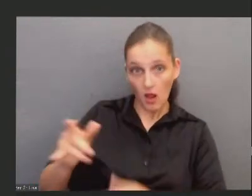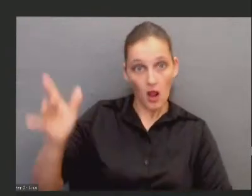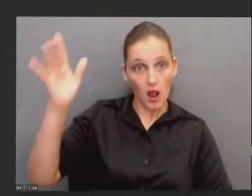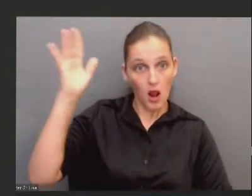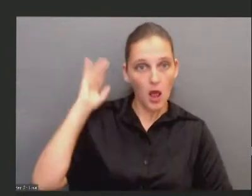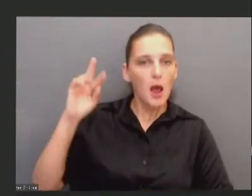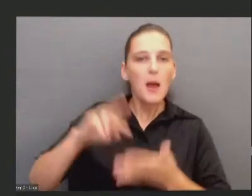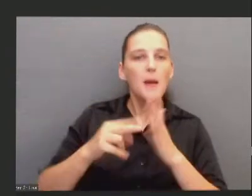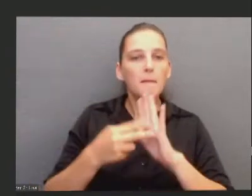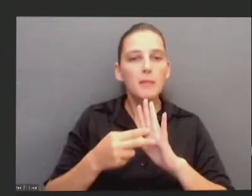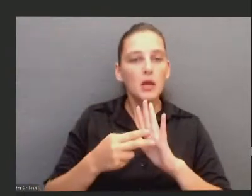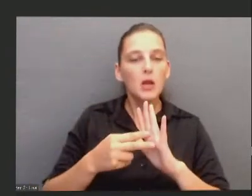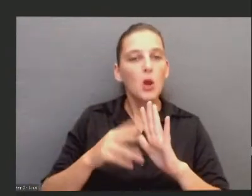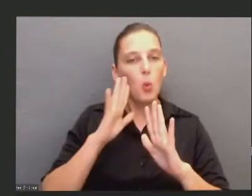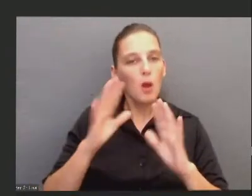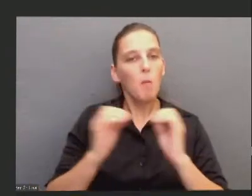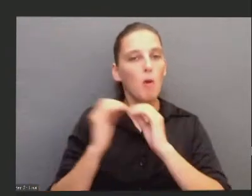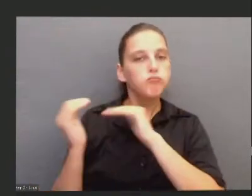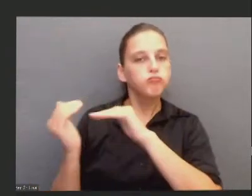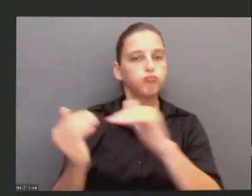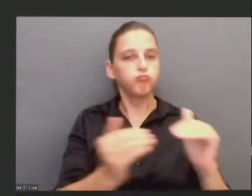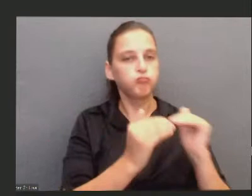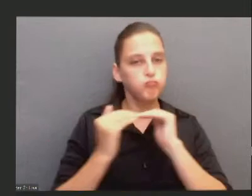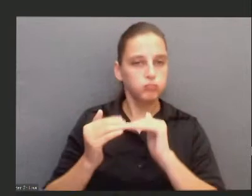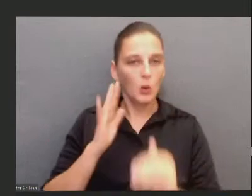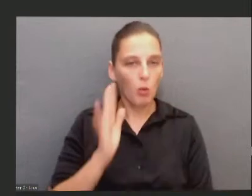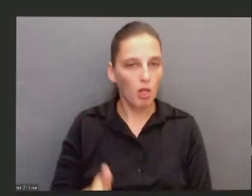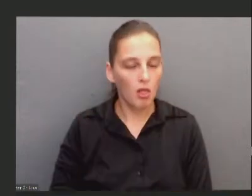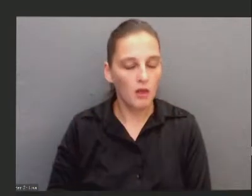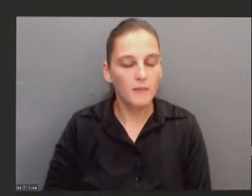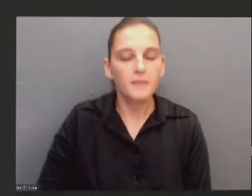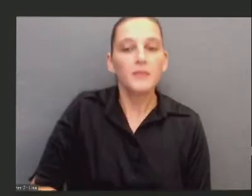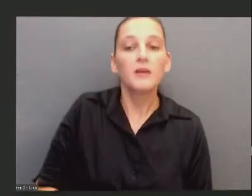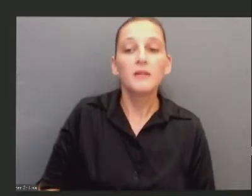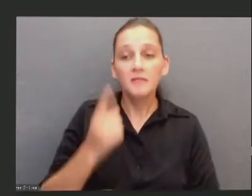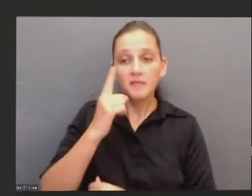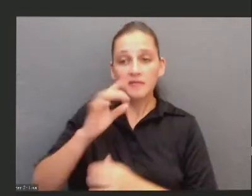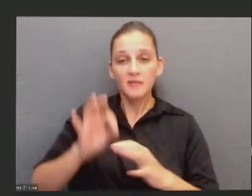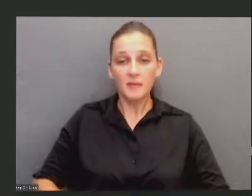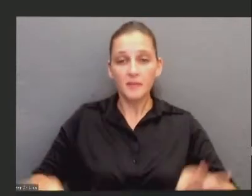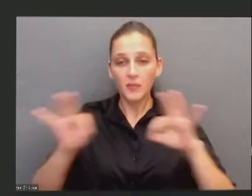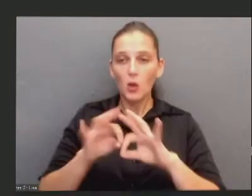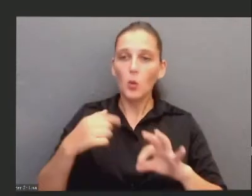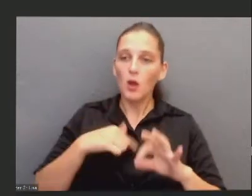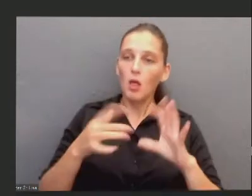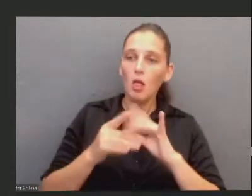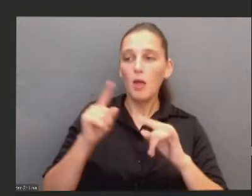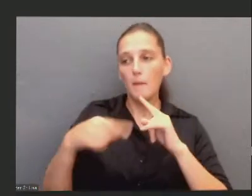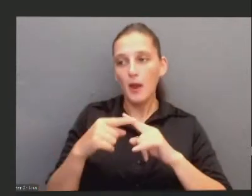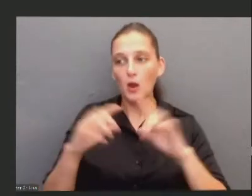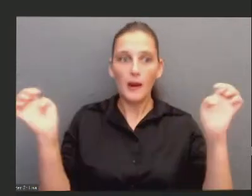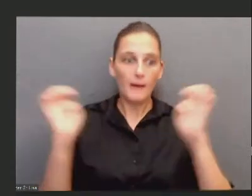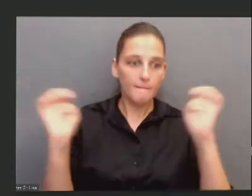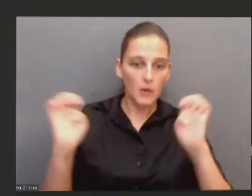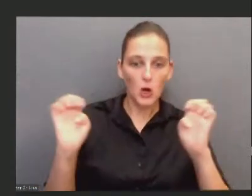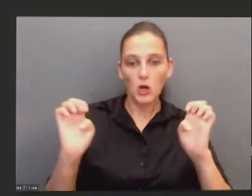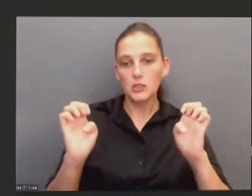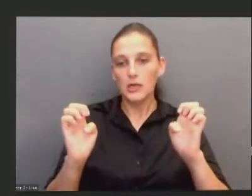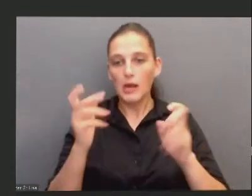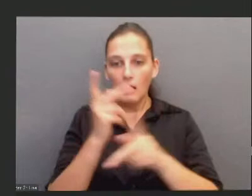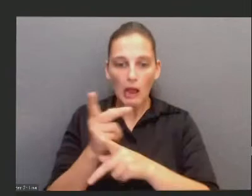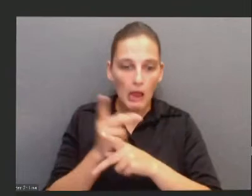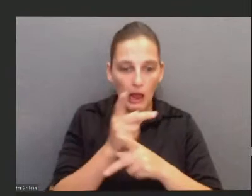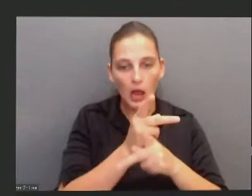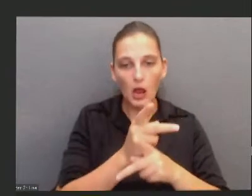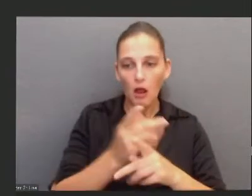to inequities in outcomes. I think also it's important when we speak about crisis standards of care and pandemic preparedness,